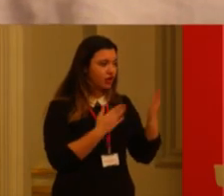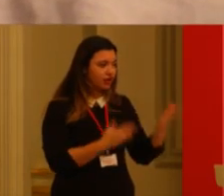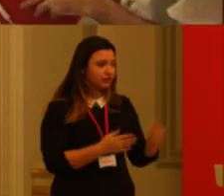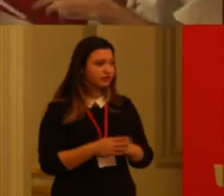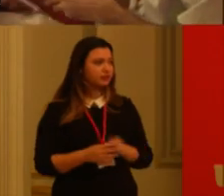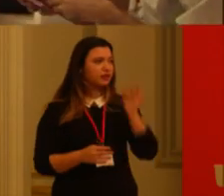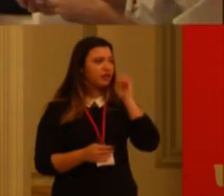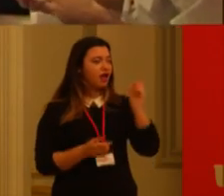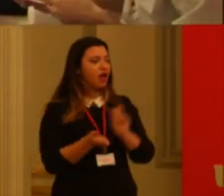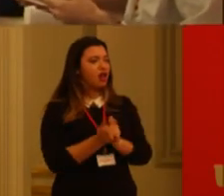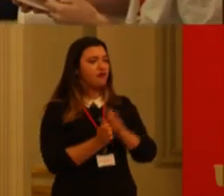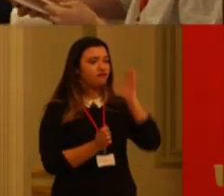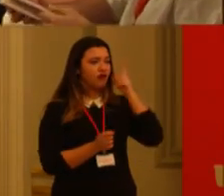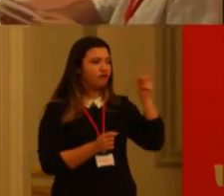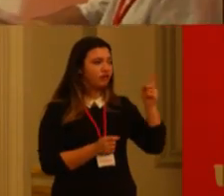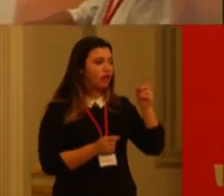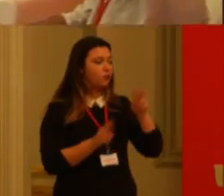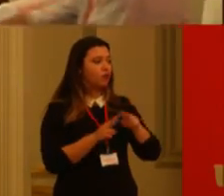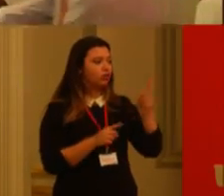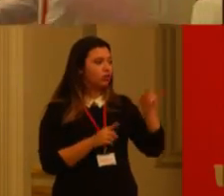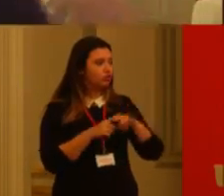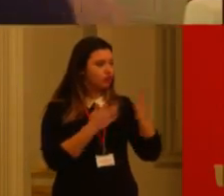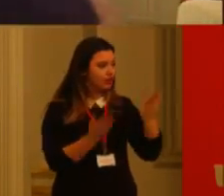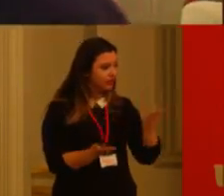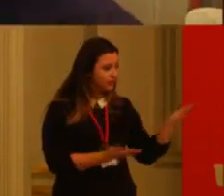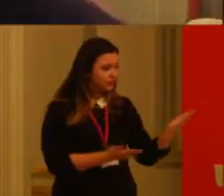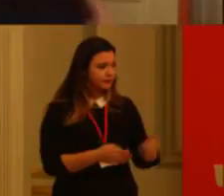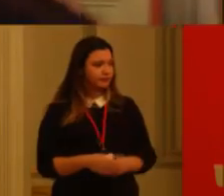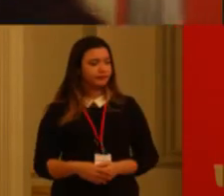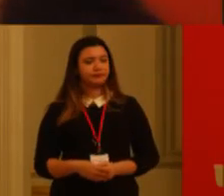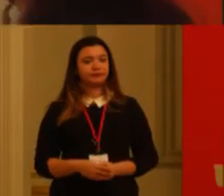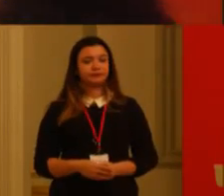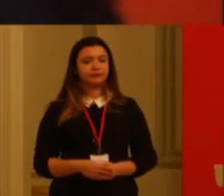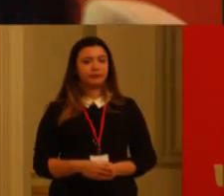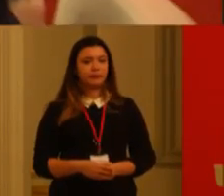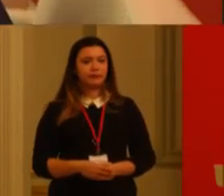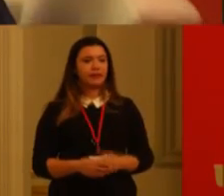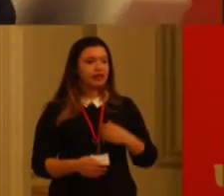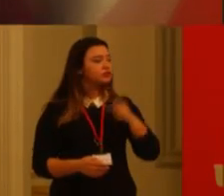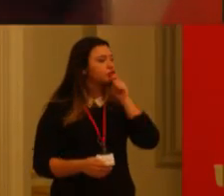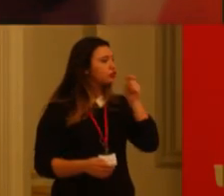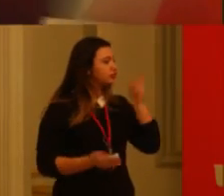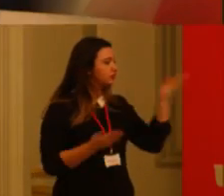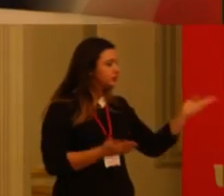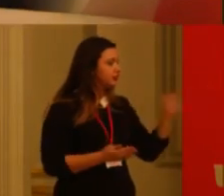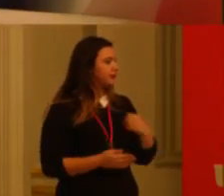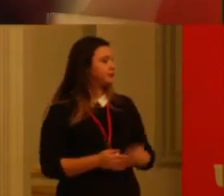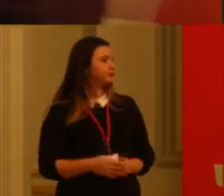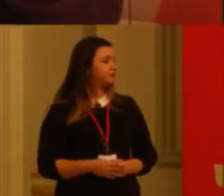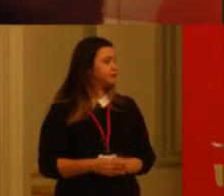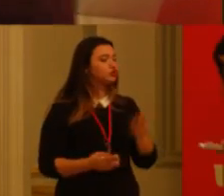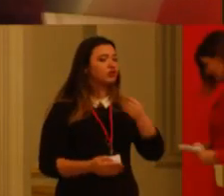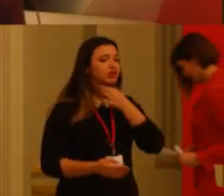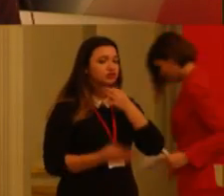Studies Department. And we have Murat Çekiç from TAPV, Deputy General Coordination. Sarah Hanım, the floor